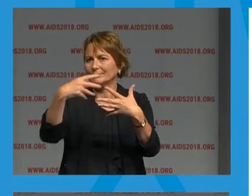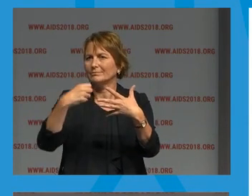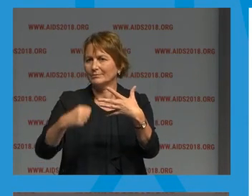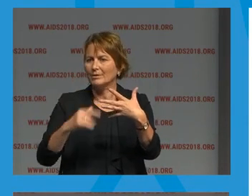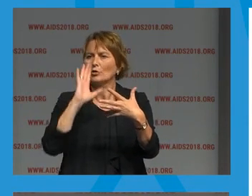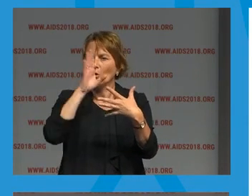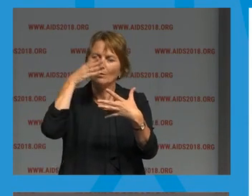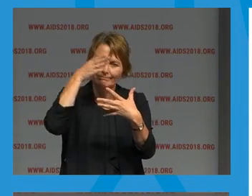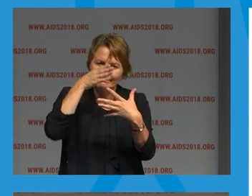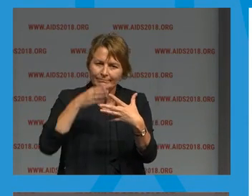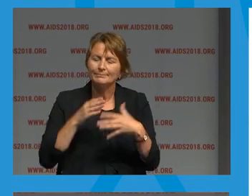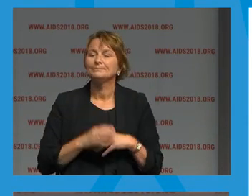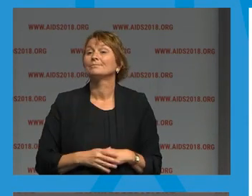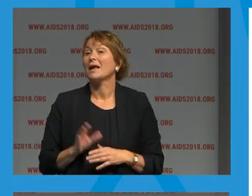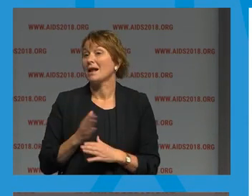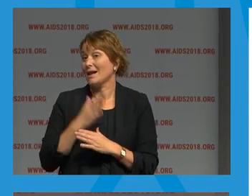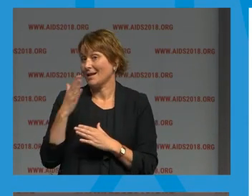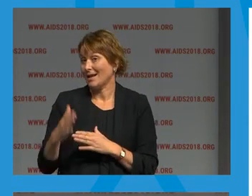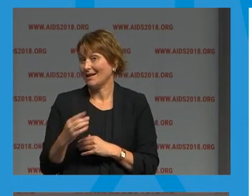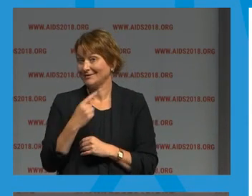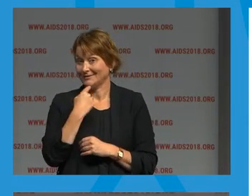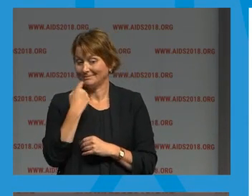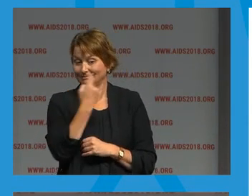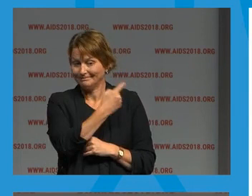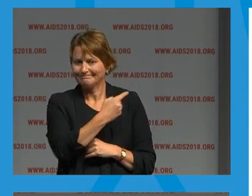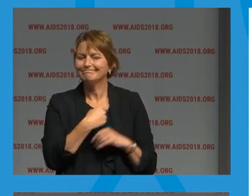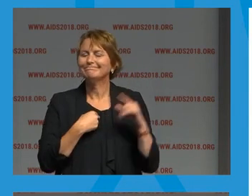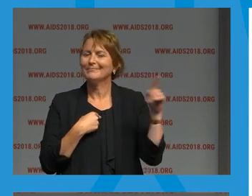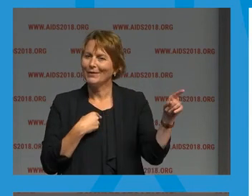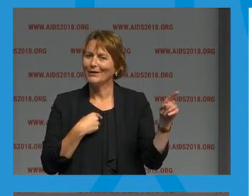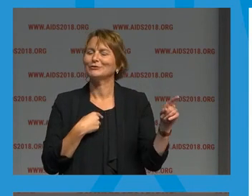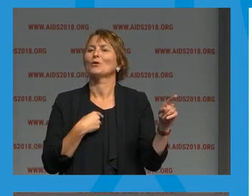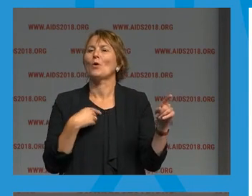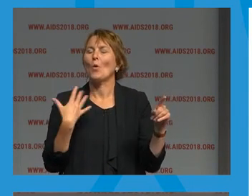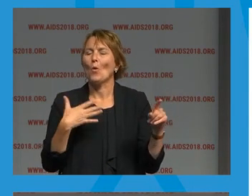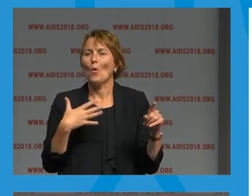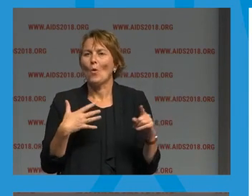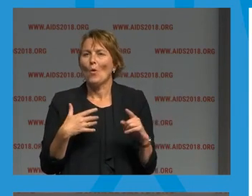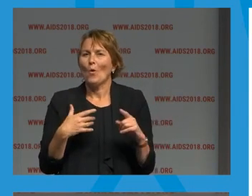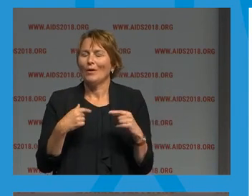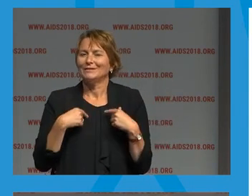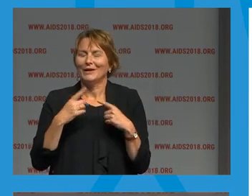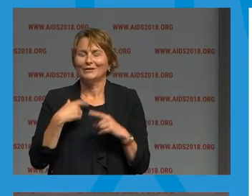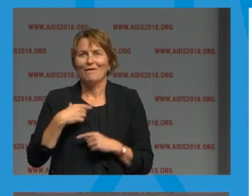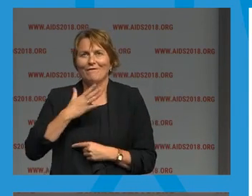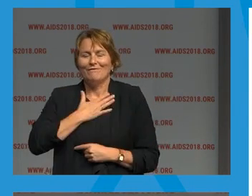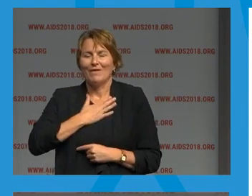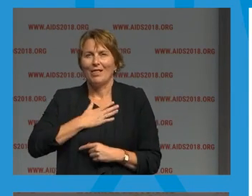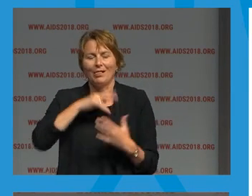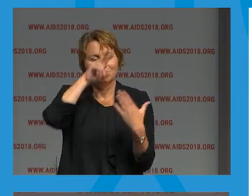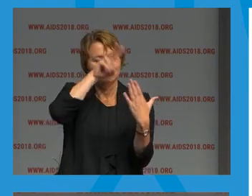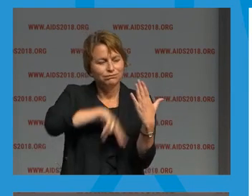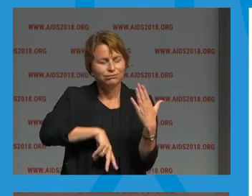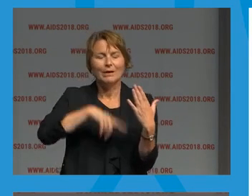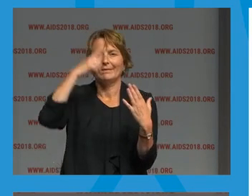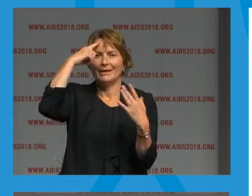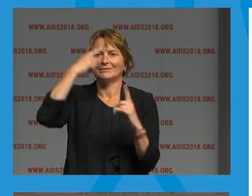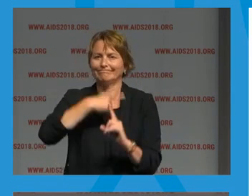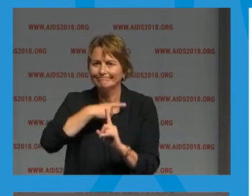I wanted to conclude with this because this is what gave me the most unbelievable optimism walking into this